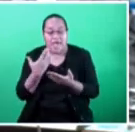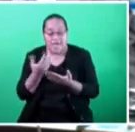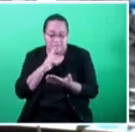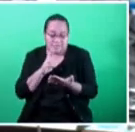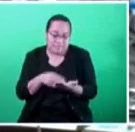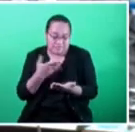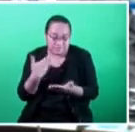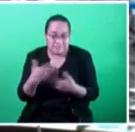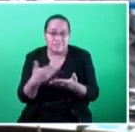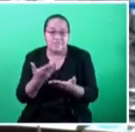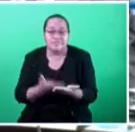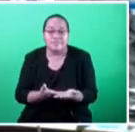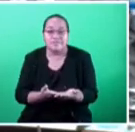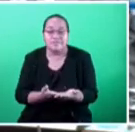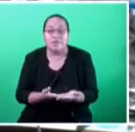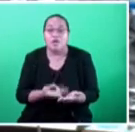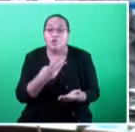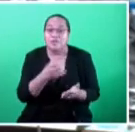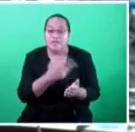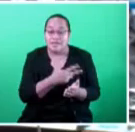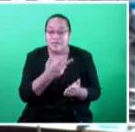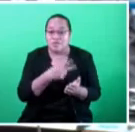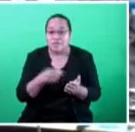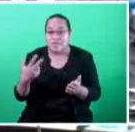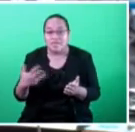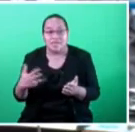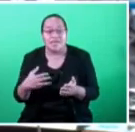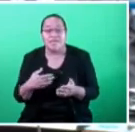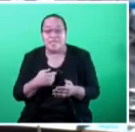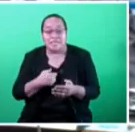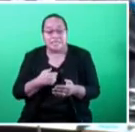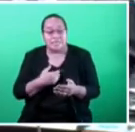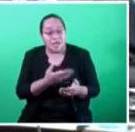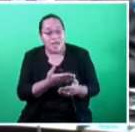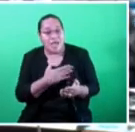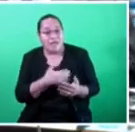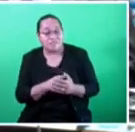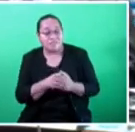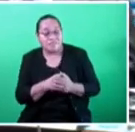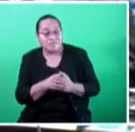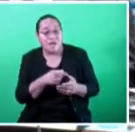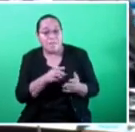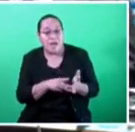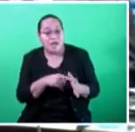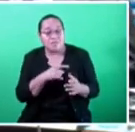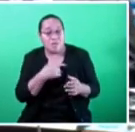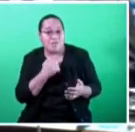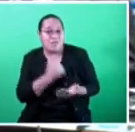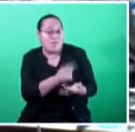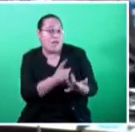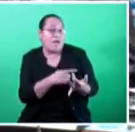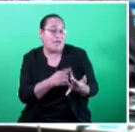2018-2019. Mr. Speaker, I absolutely agree with the Honourable Member, Honourable Maharaj. The nature of water-related